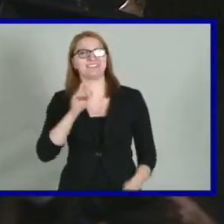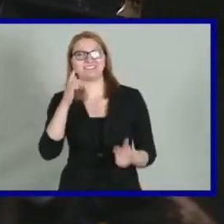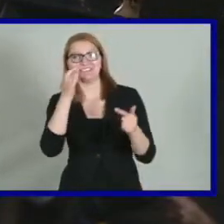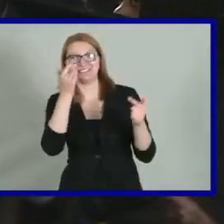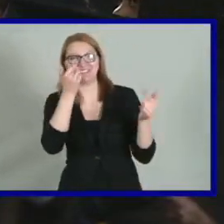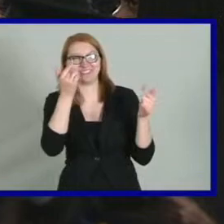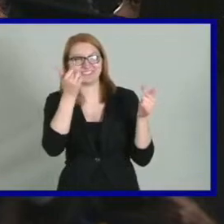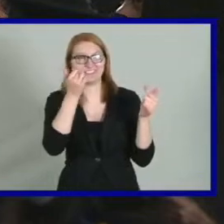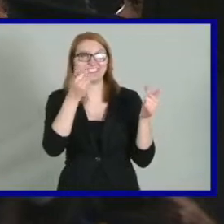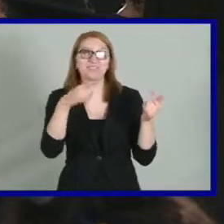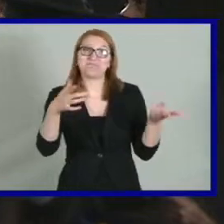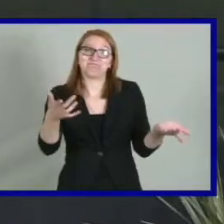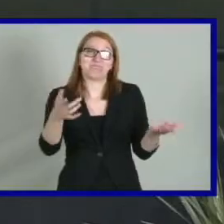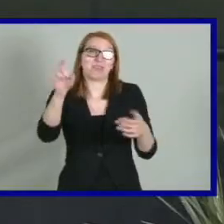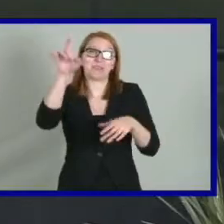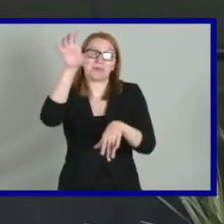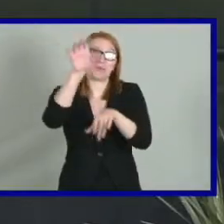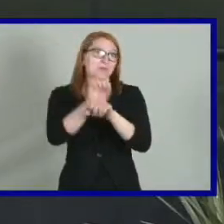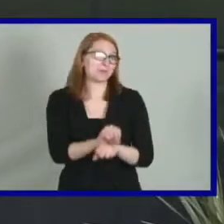Get used to it.